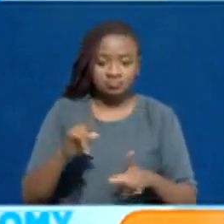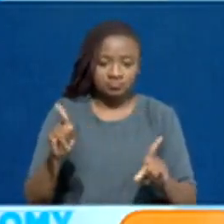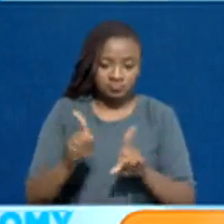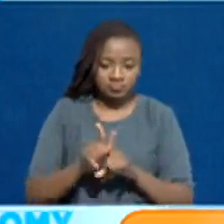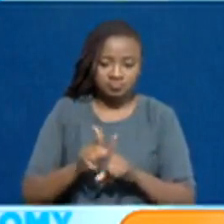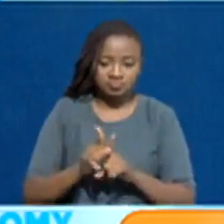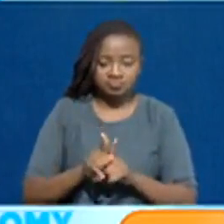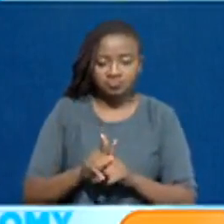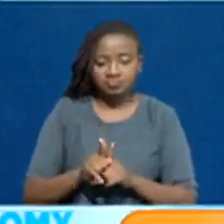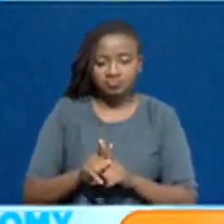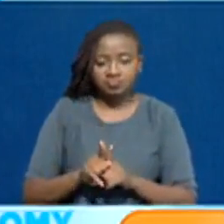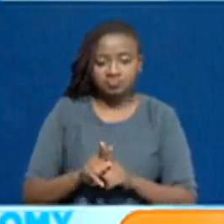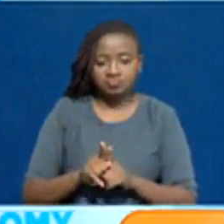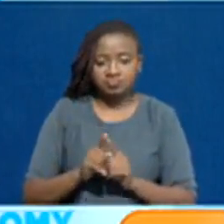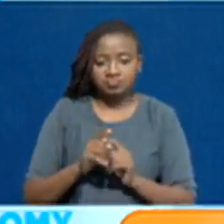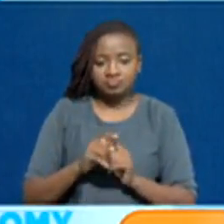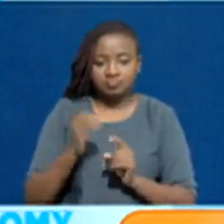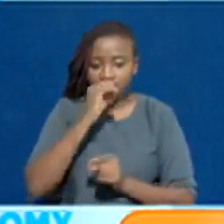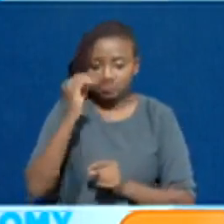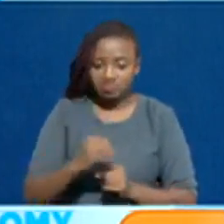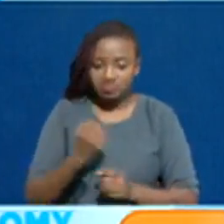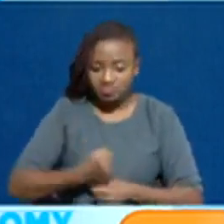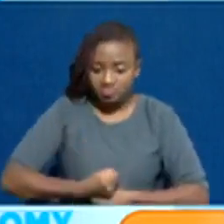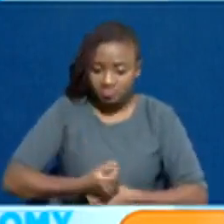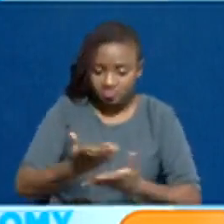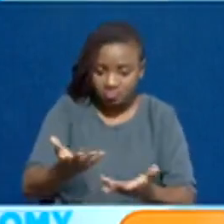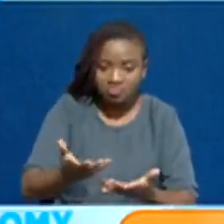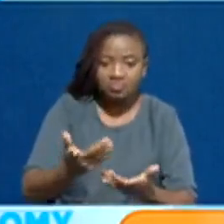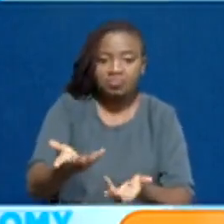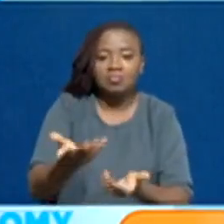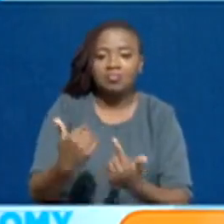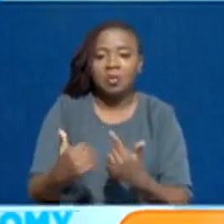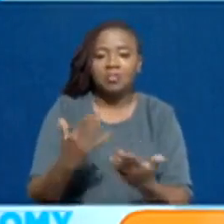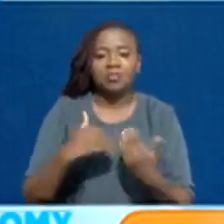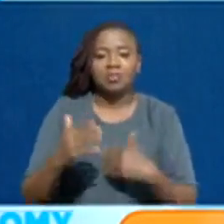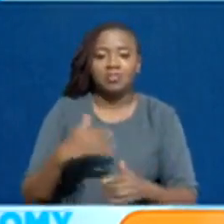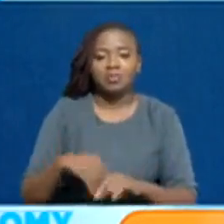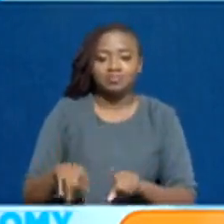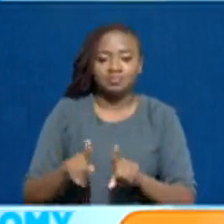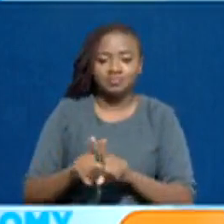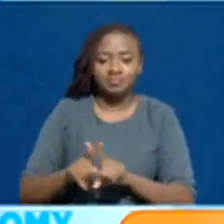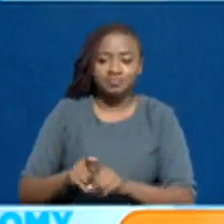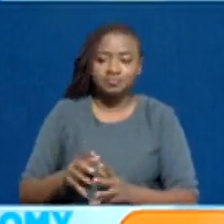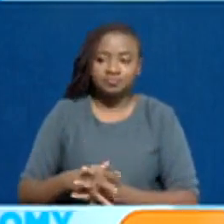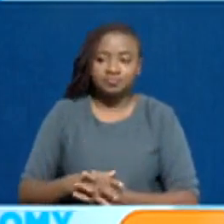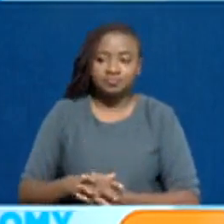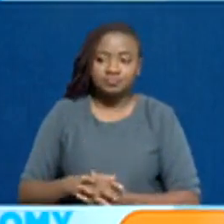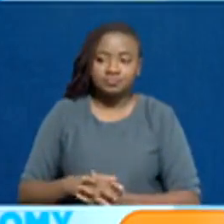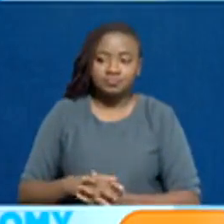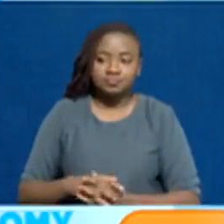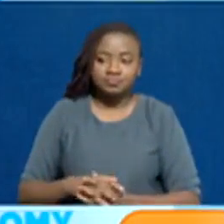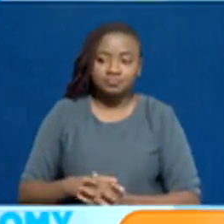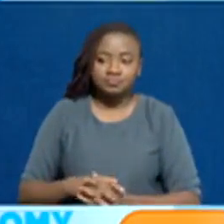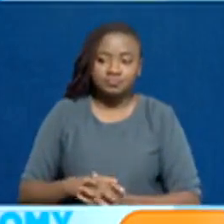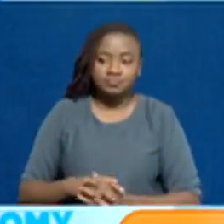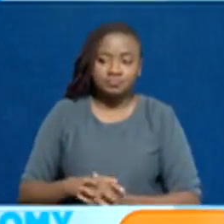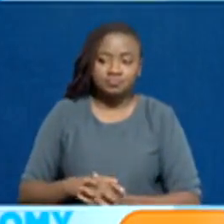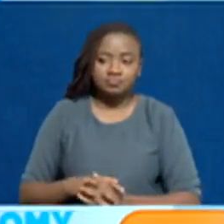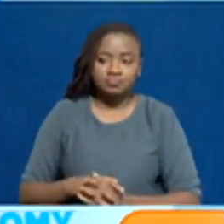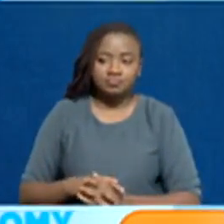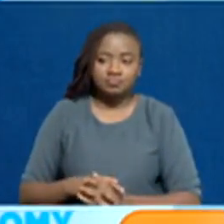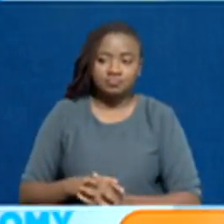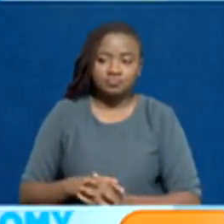material fraction. So you also need to understand that however much a brand may not be my member, when I go to the dump site, I cannot cherry